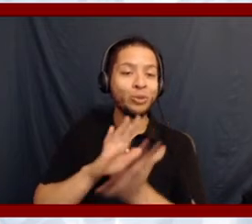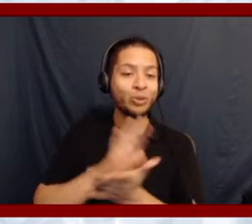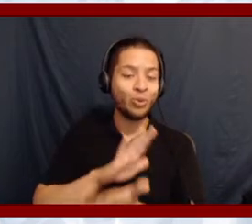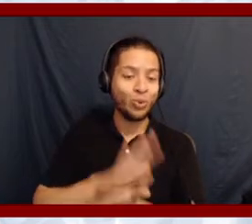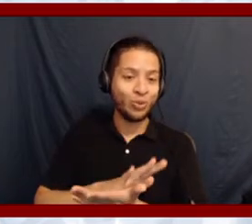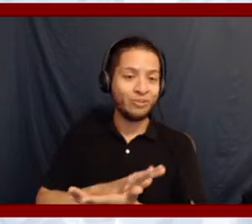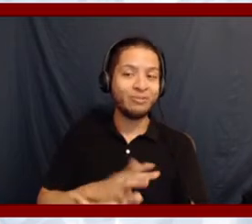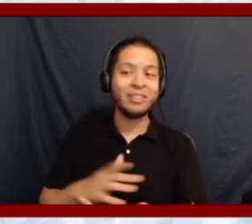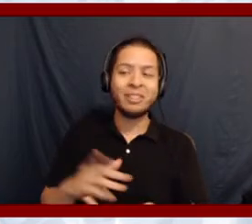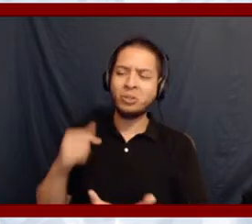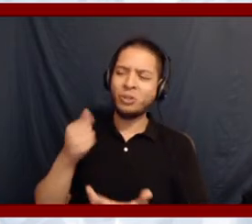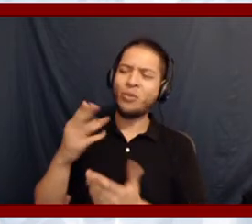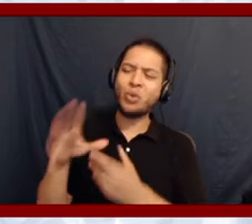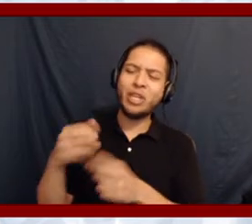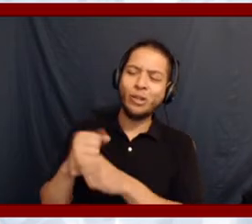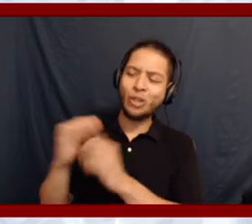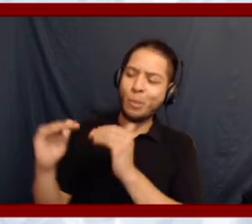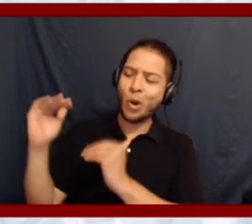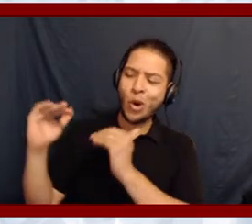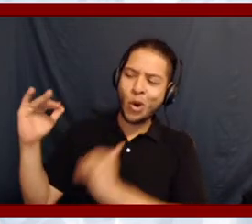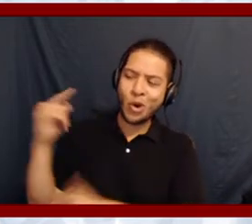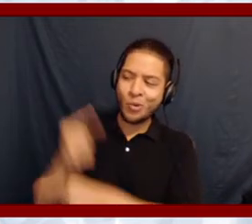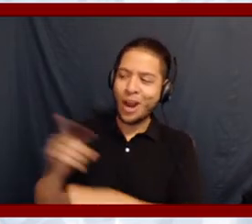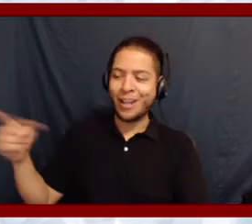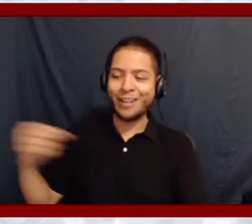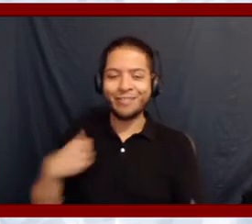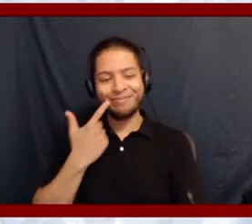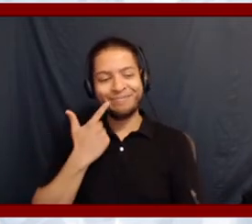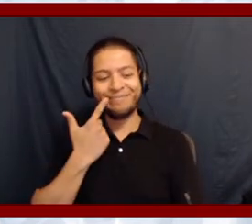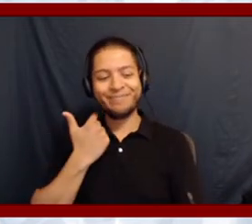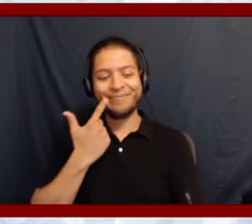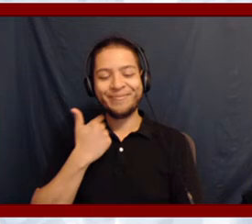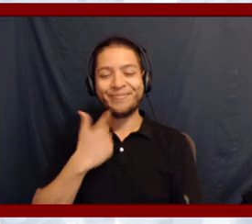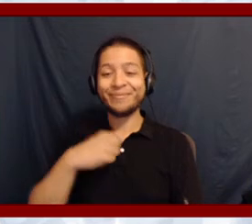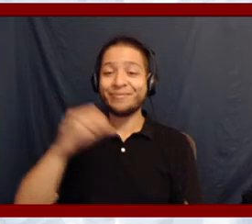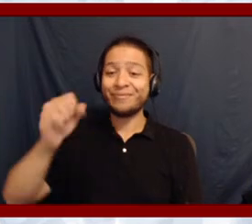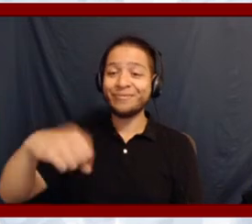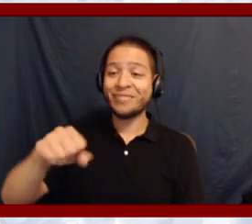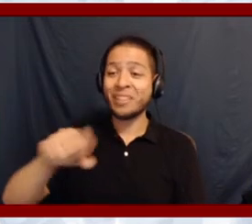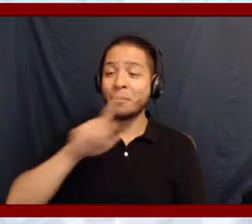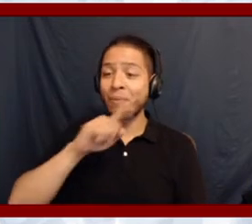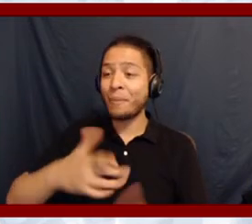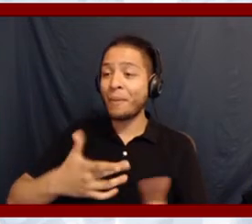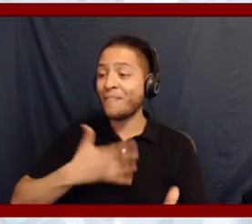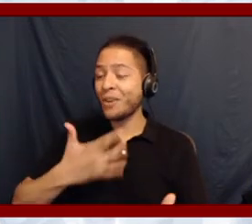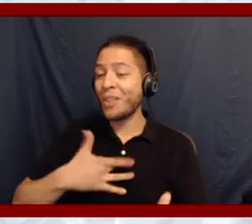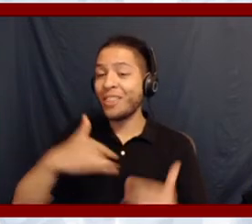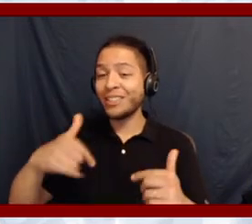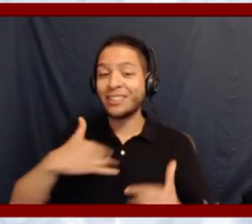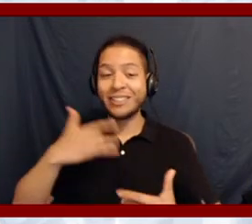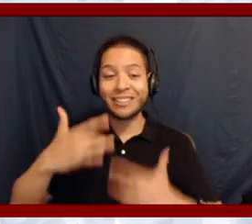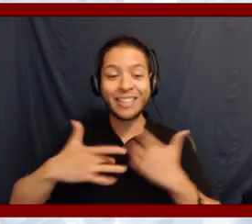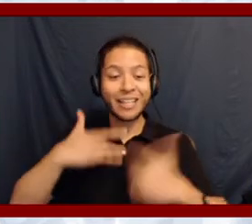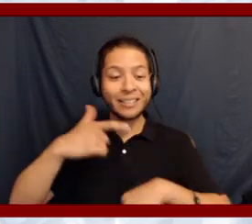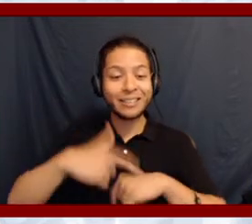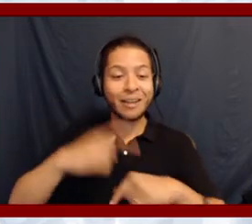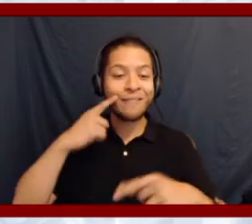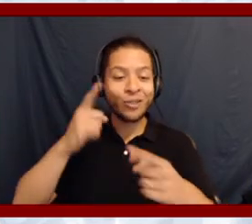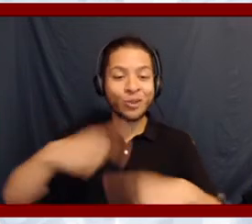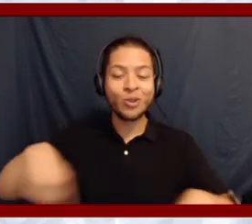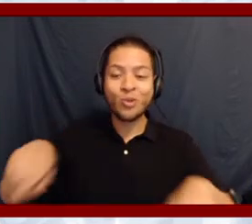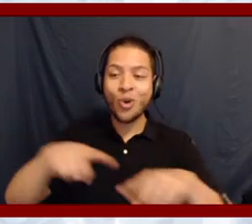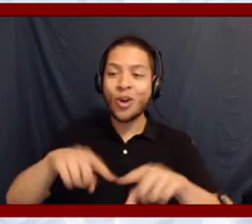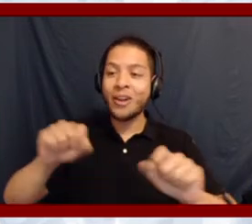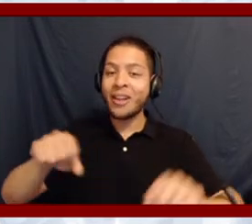Fauci, I think. But I think that you know, it's really an exciting time for you all to have your questions answered. I know some of you pre-submitted